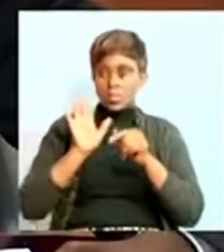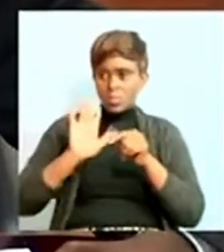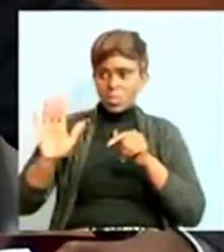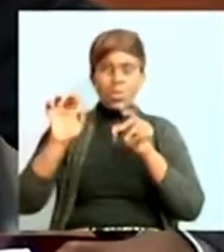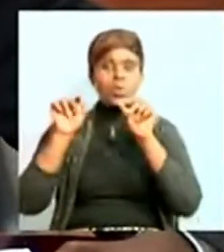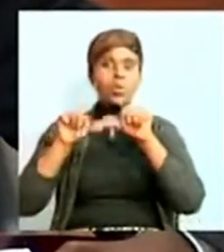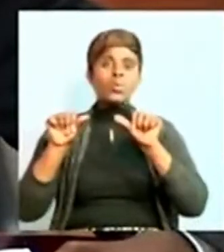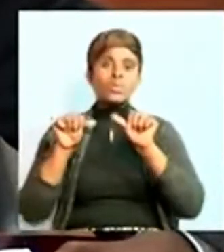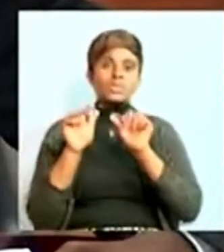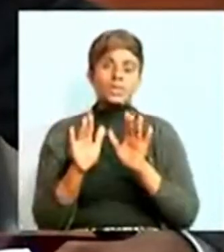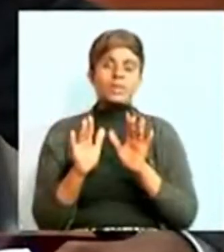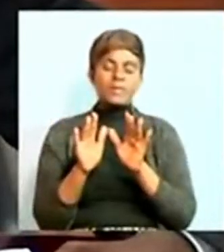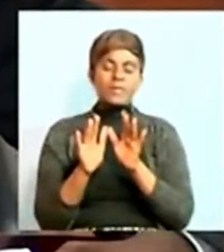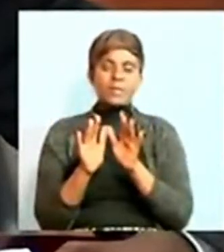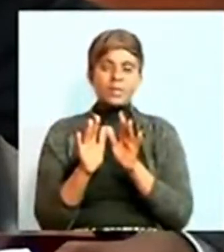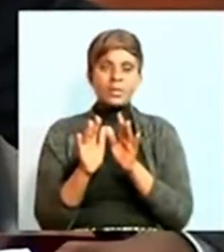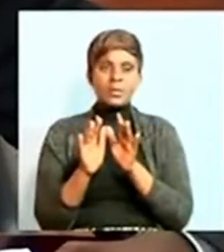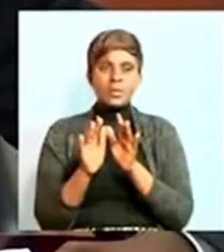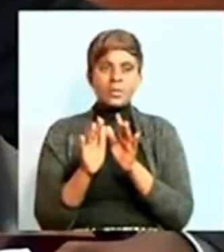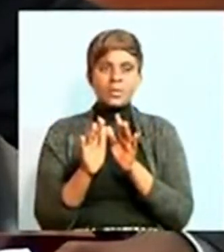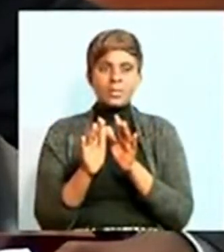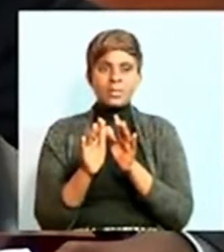auditor.